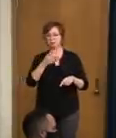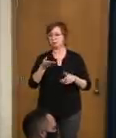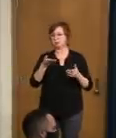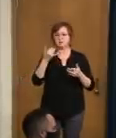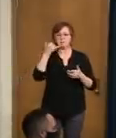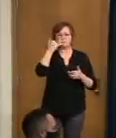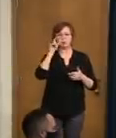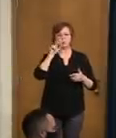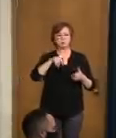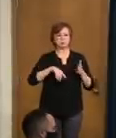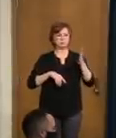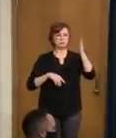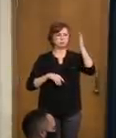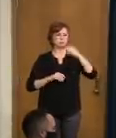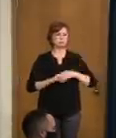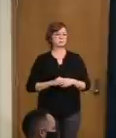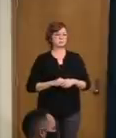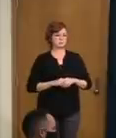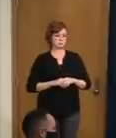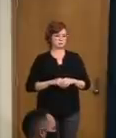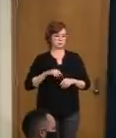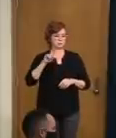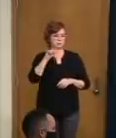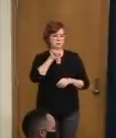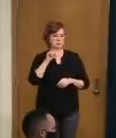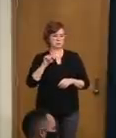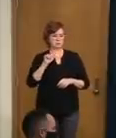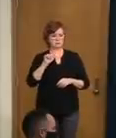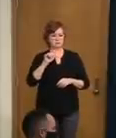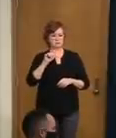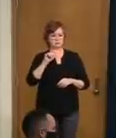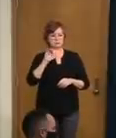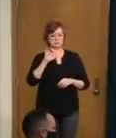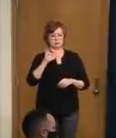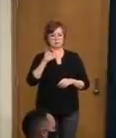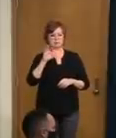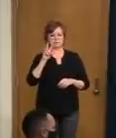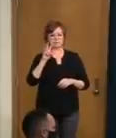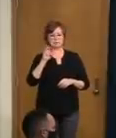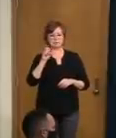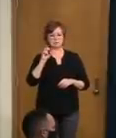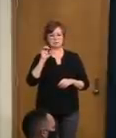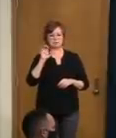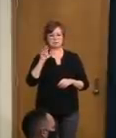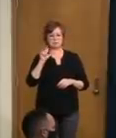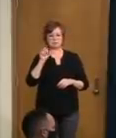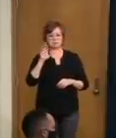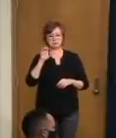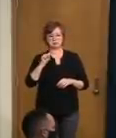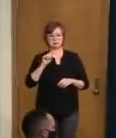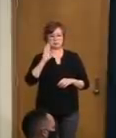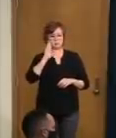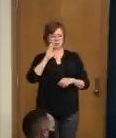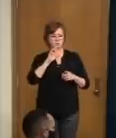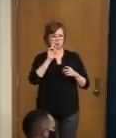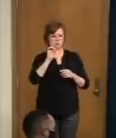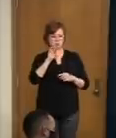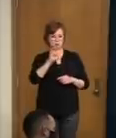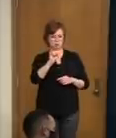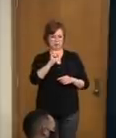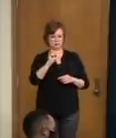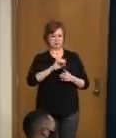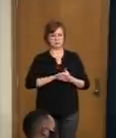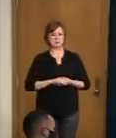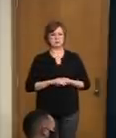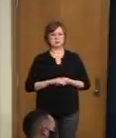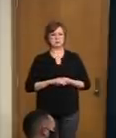on the phones. We have Zach Viceras with the Star Phoenix. Hi there, Dr. Shahab. I have a follow-up question